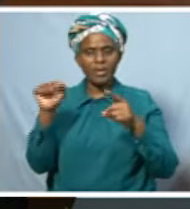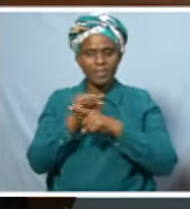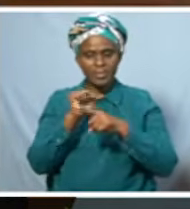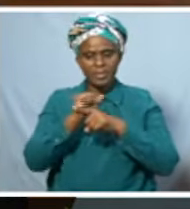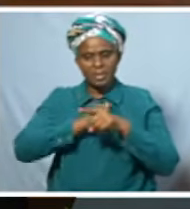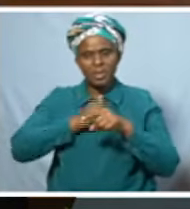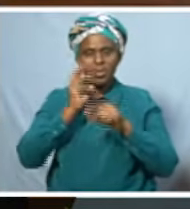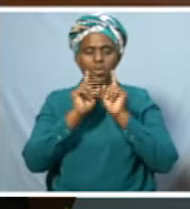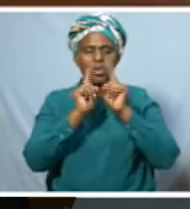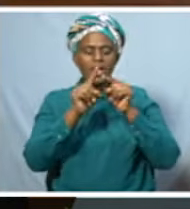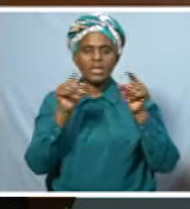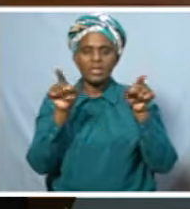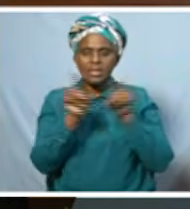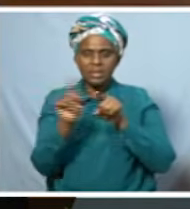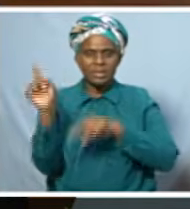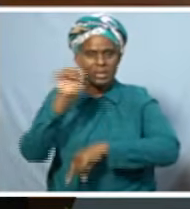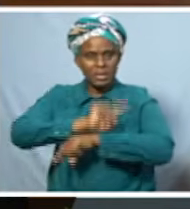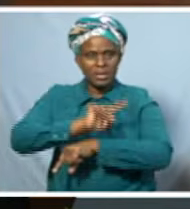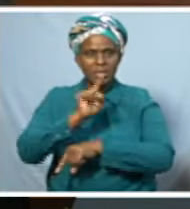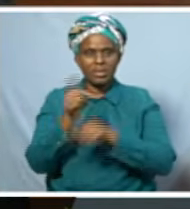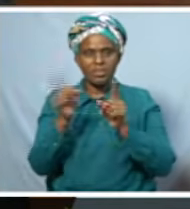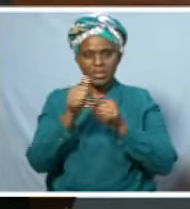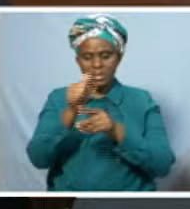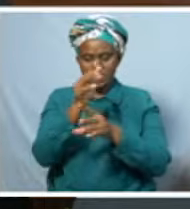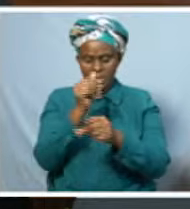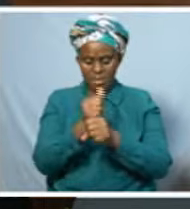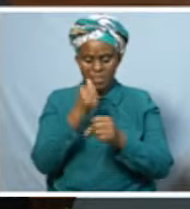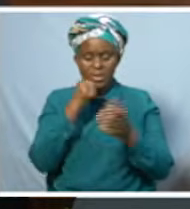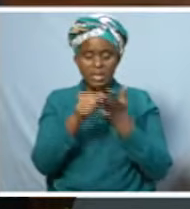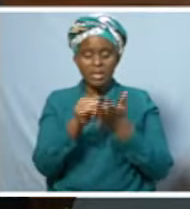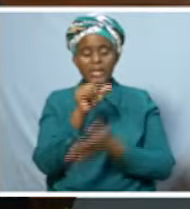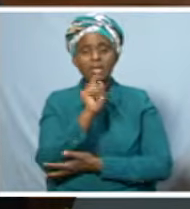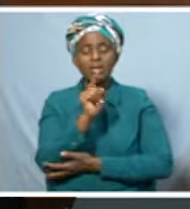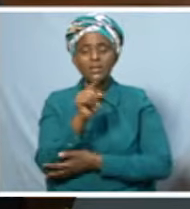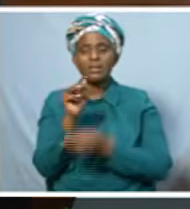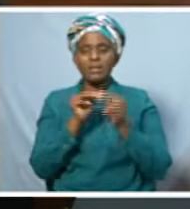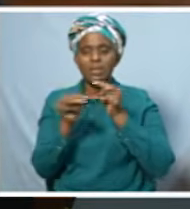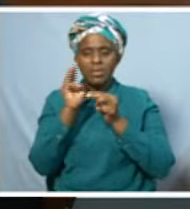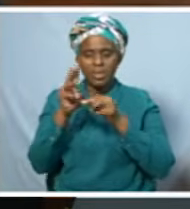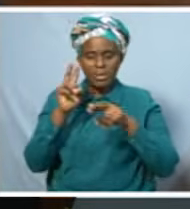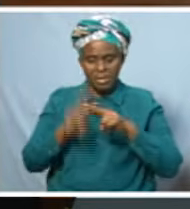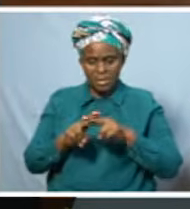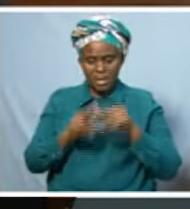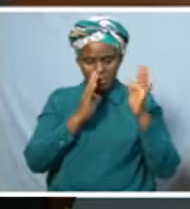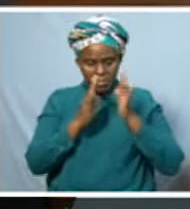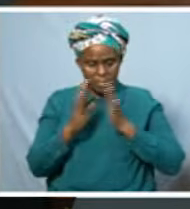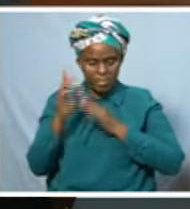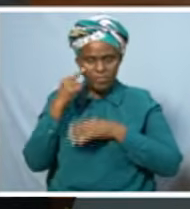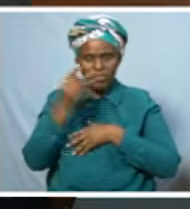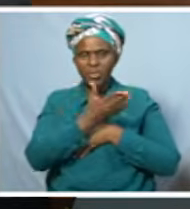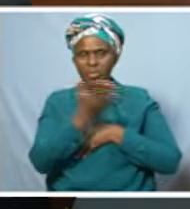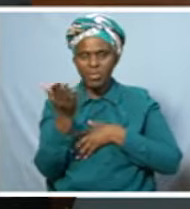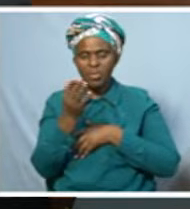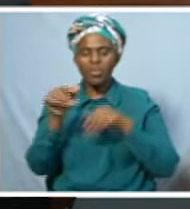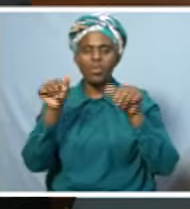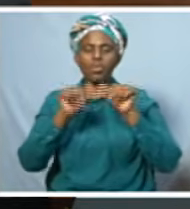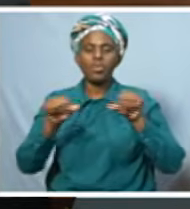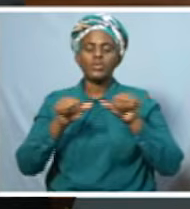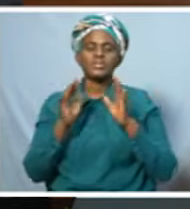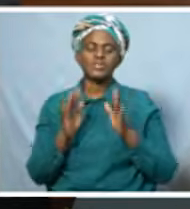be coming on this day. So when you receive that letter, management will sit to prepare for the